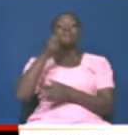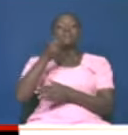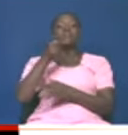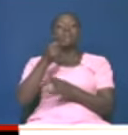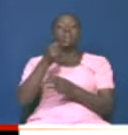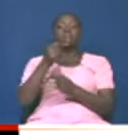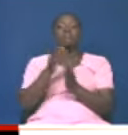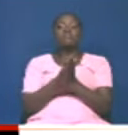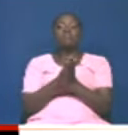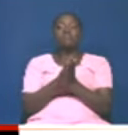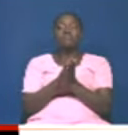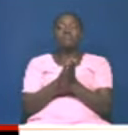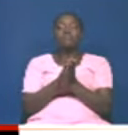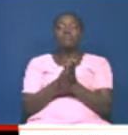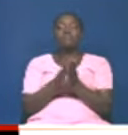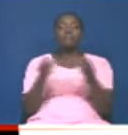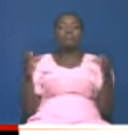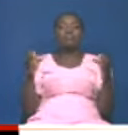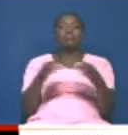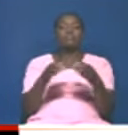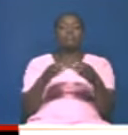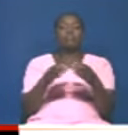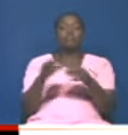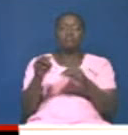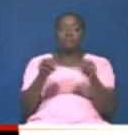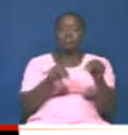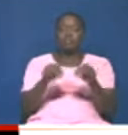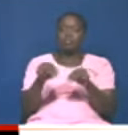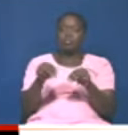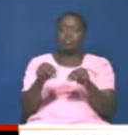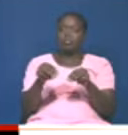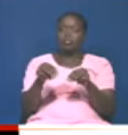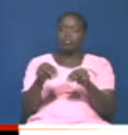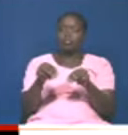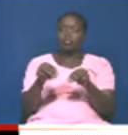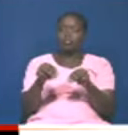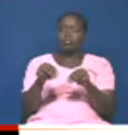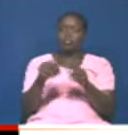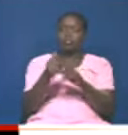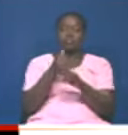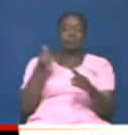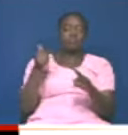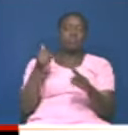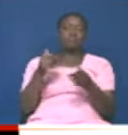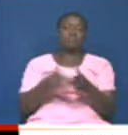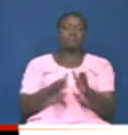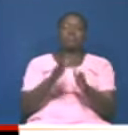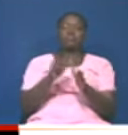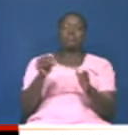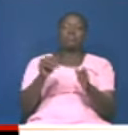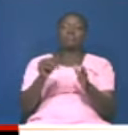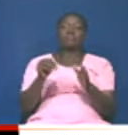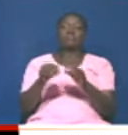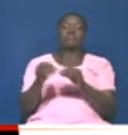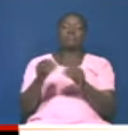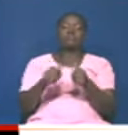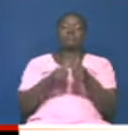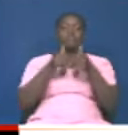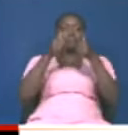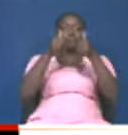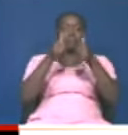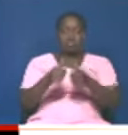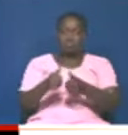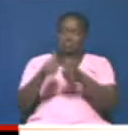to manage advertisements on billboards spaces has declined to allow them to put up their campaign